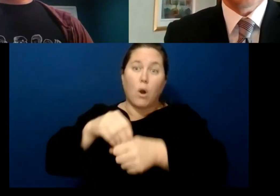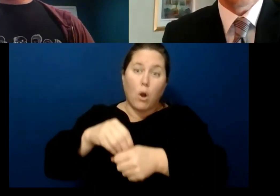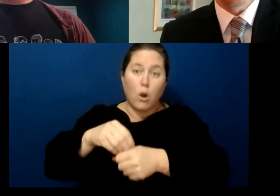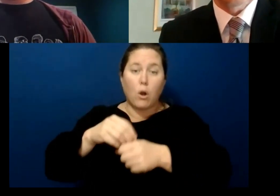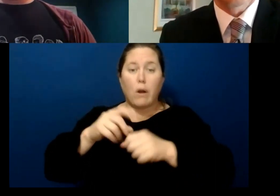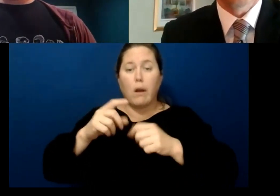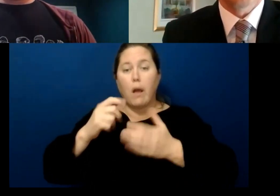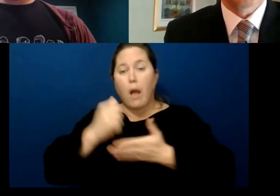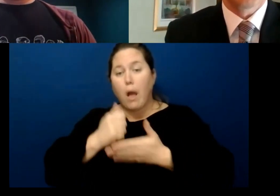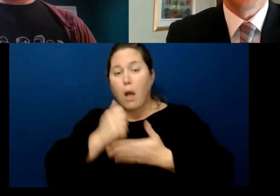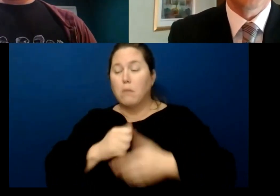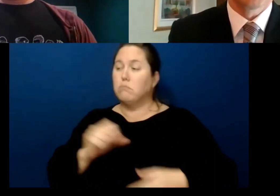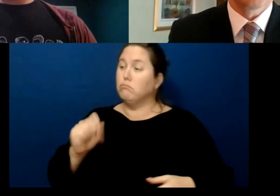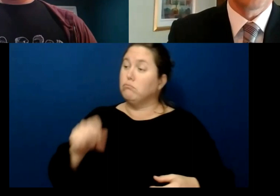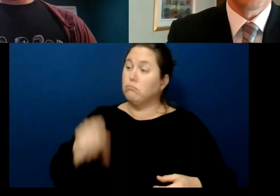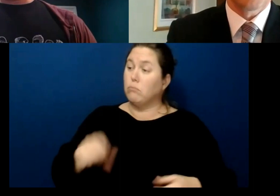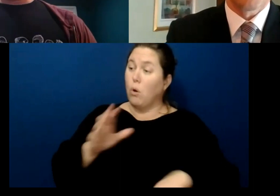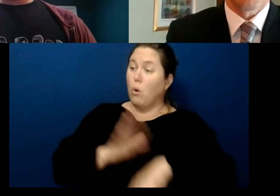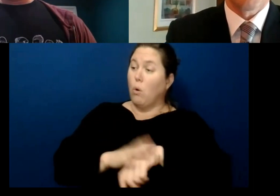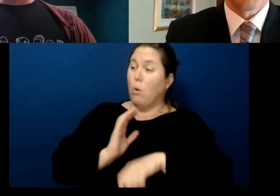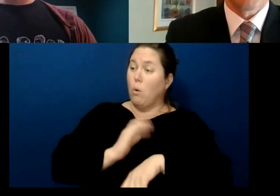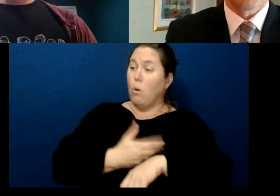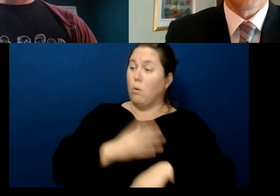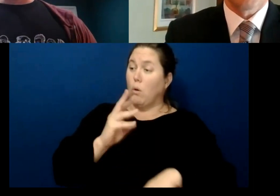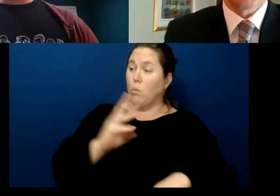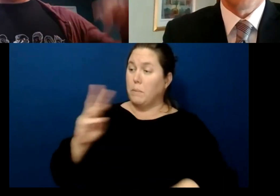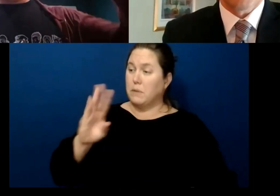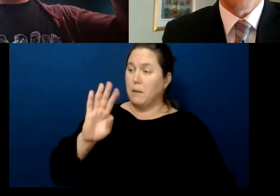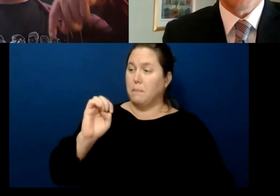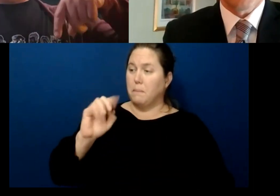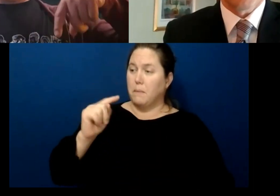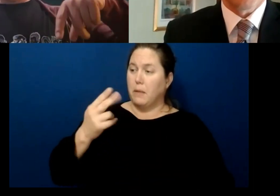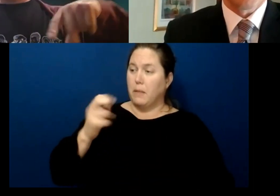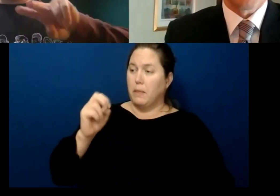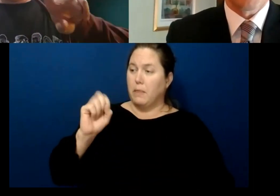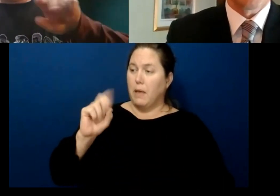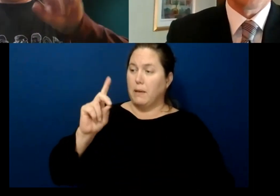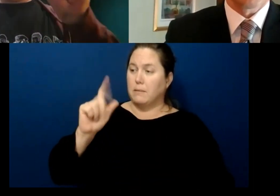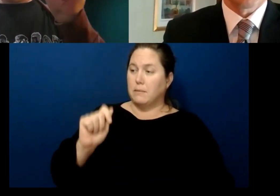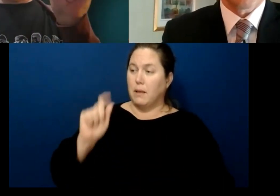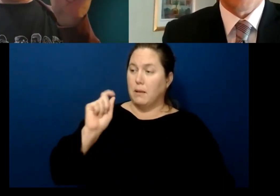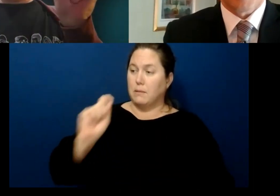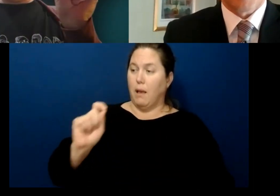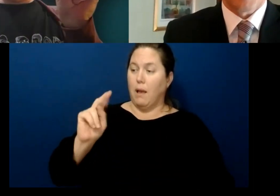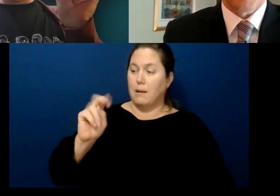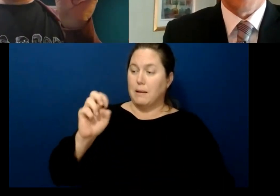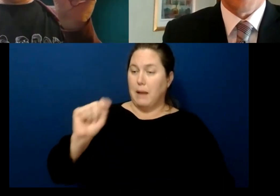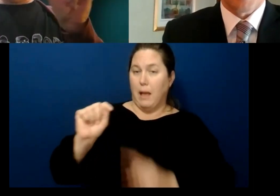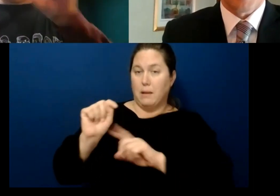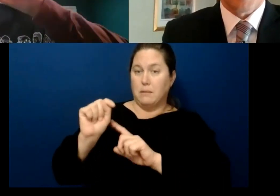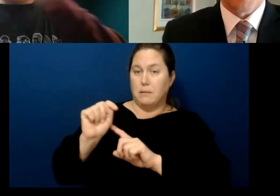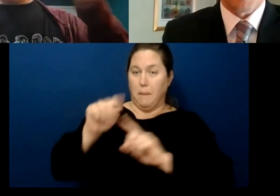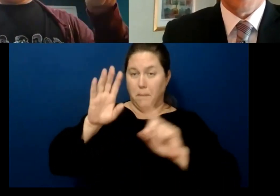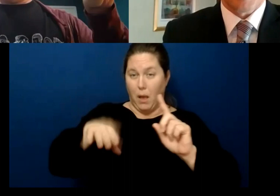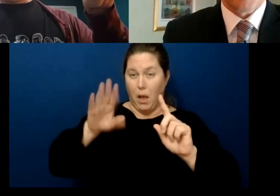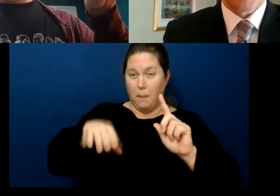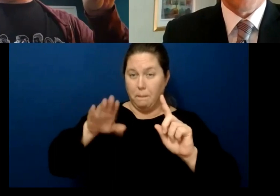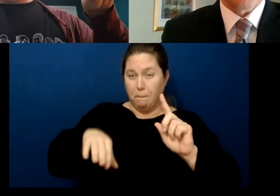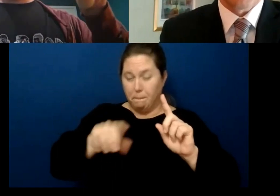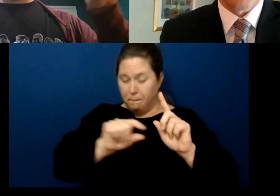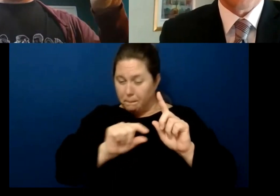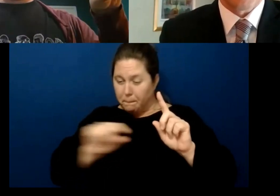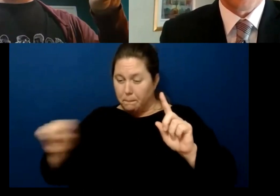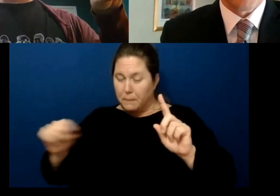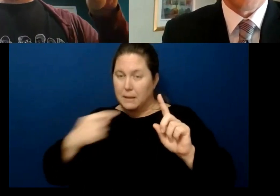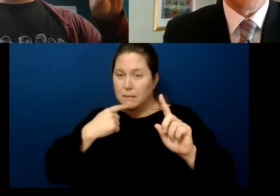we actually, on our website, if you go to Bethesda.net and you scroll to the bottom, there should be a little thing that says playtest in the footer, and you can